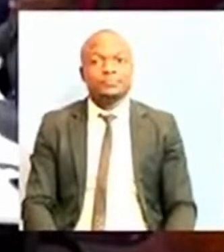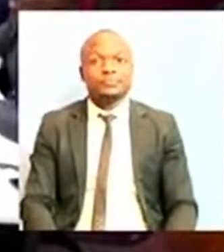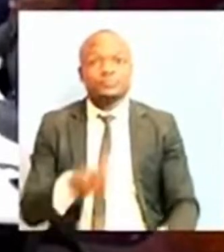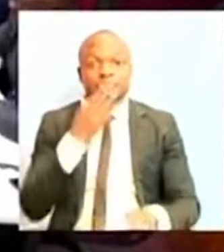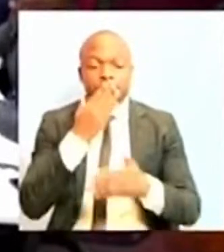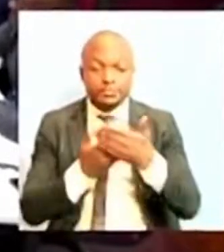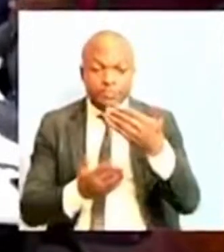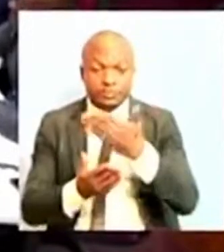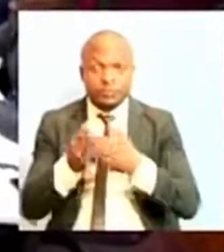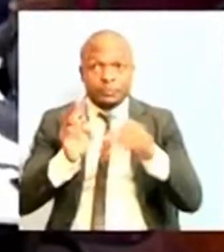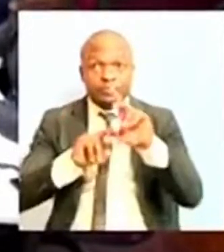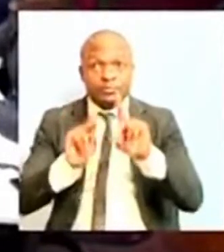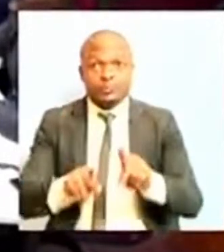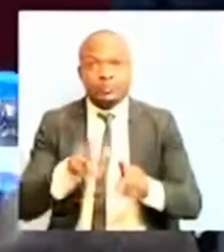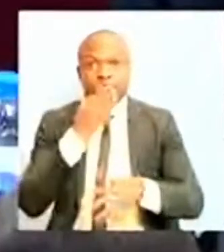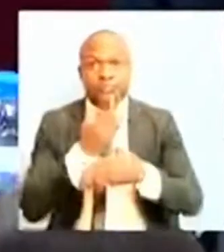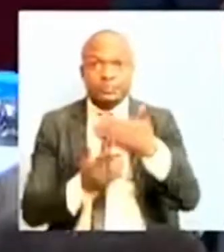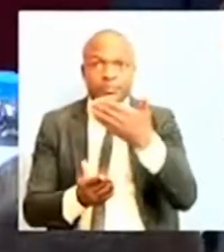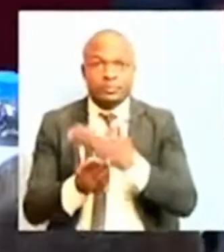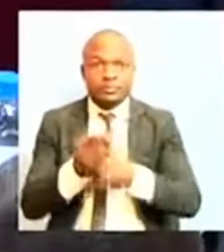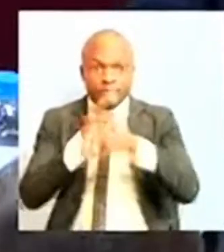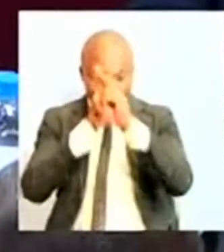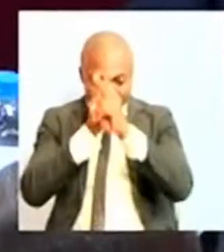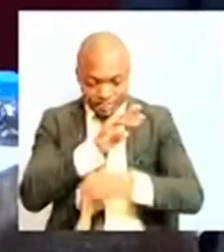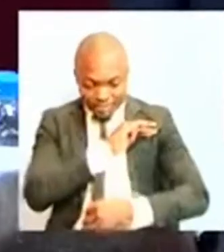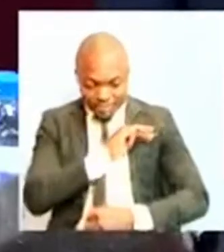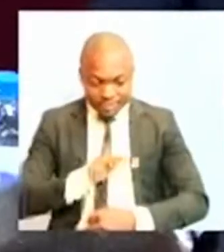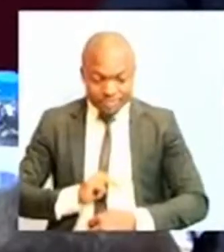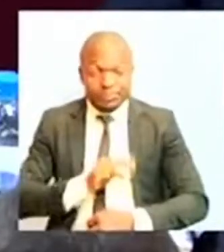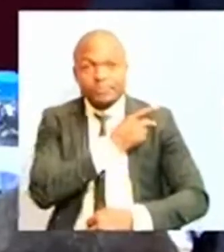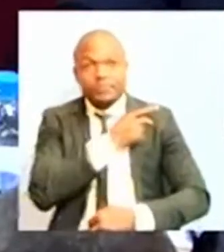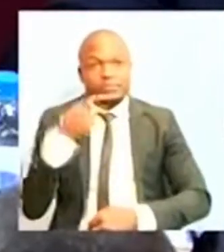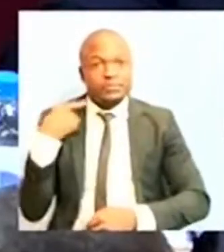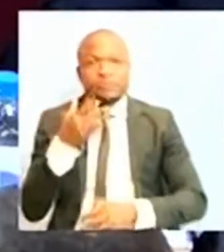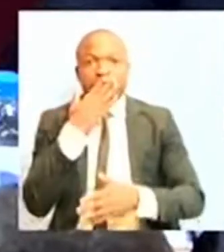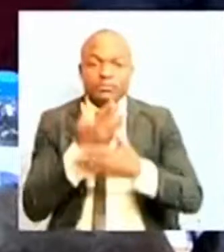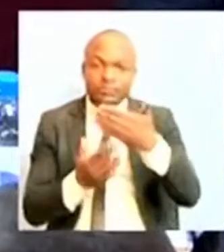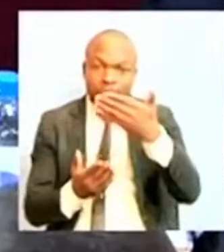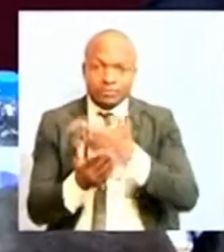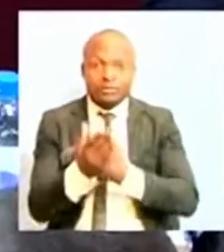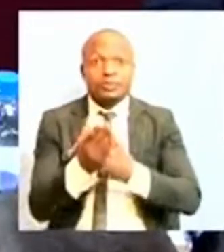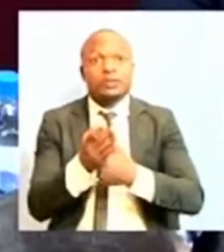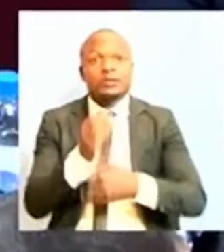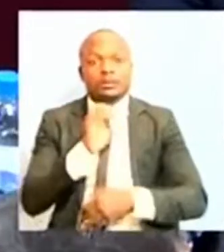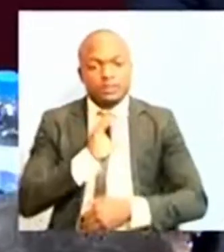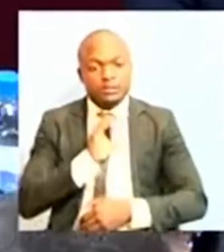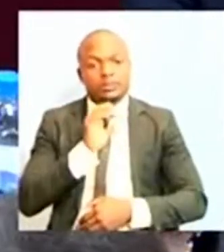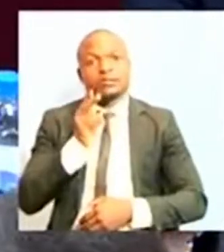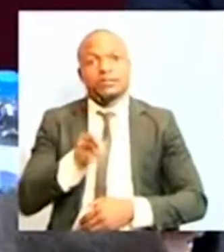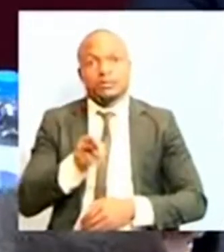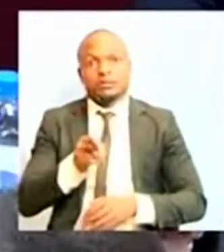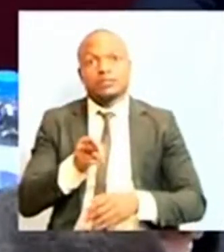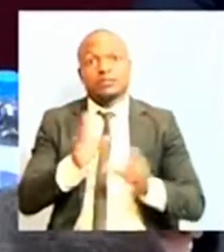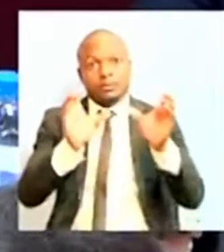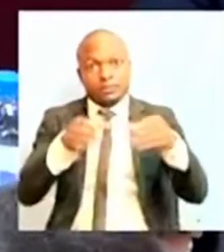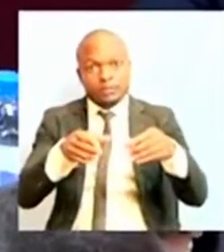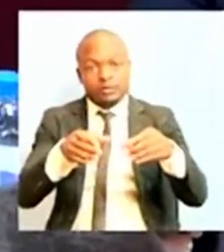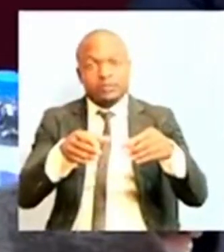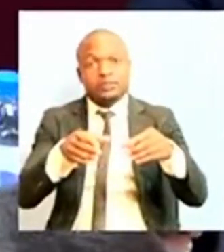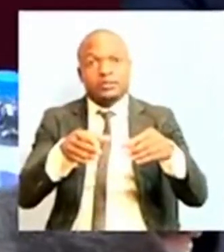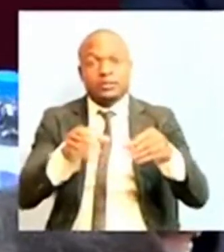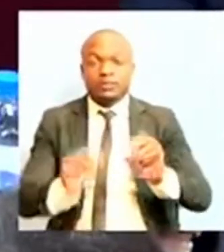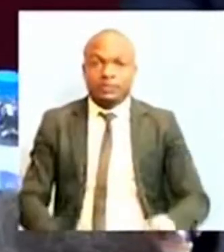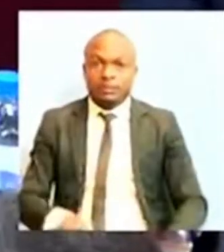Good morning, Chair. Good morning, honorable members of parliament. Good morning, Chirilabombwe Council. My name is Jeffani Mukuka